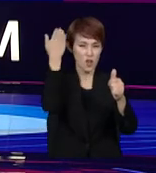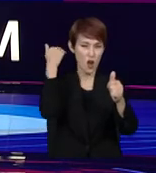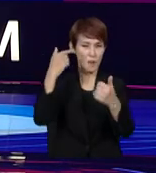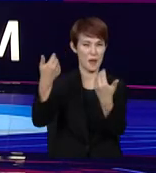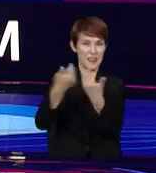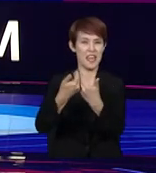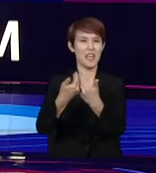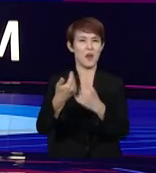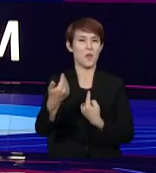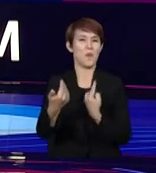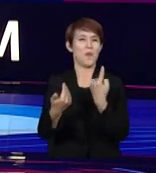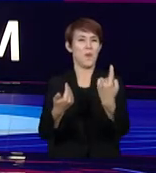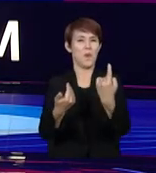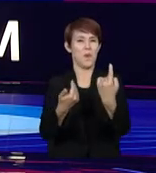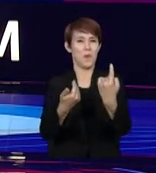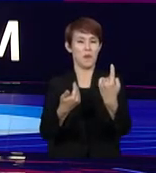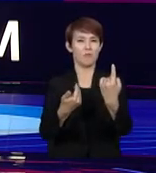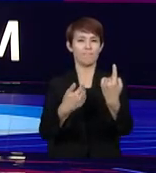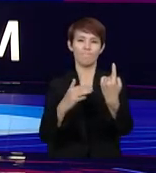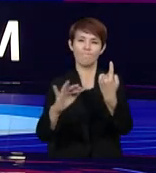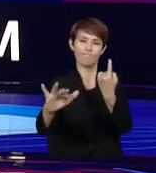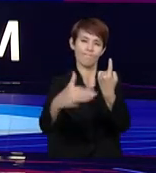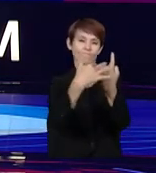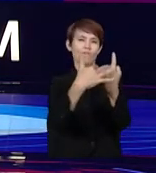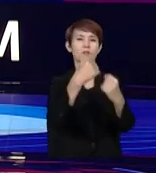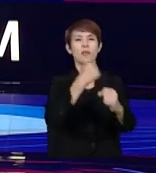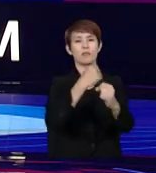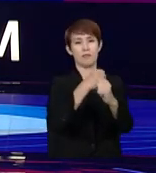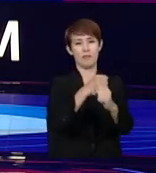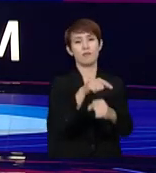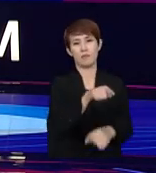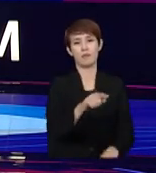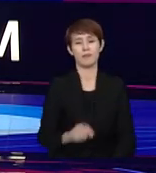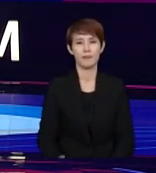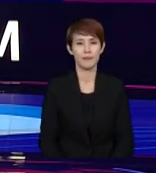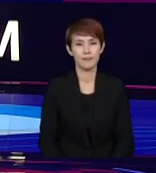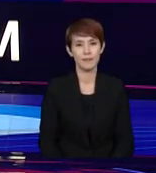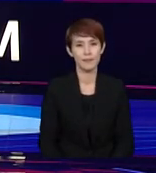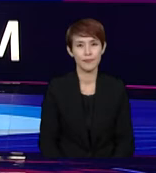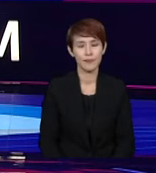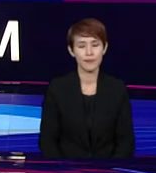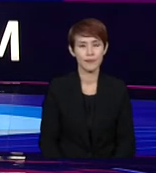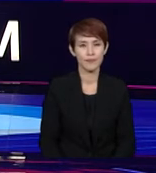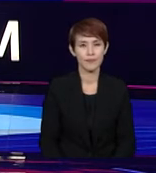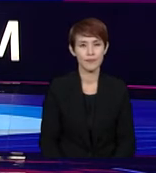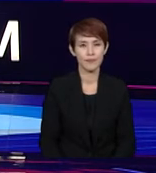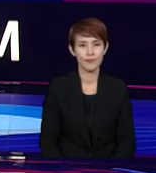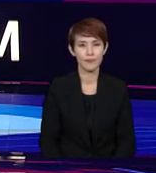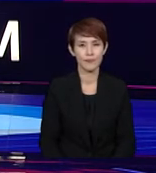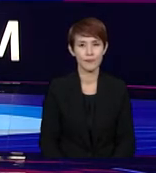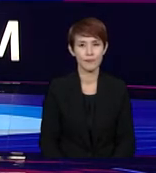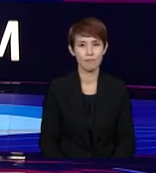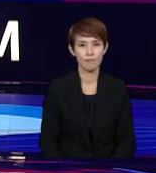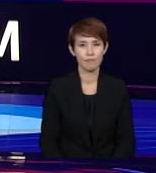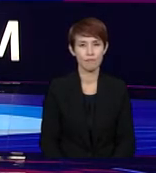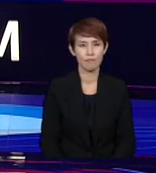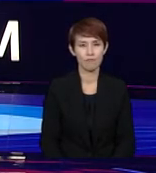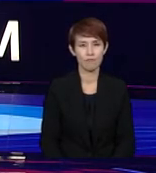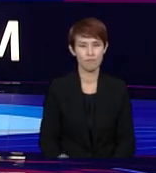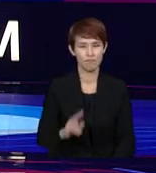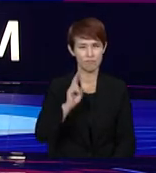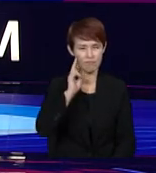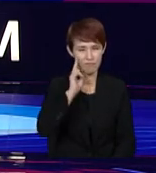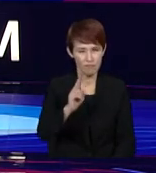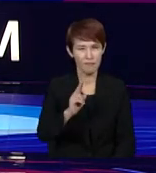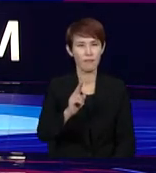half his electorate. So we shouldn't overinterpret some of these outcomes and not be, in a sense, so lazy as to always